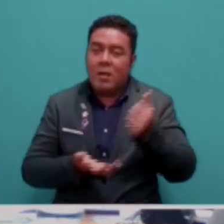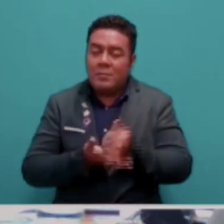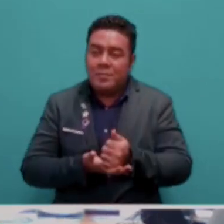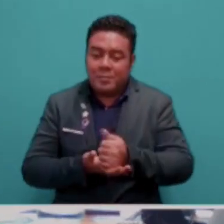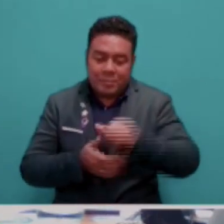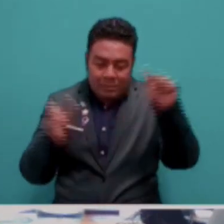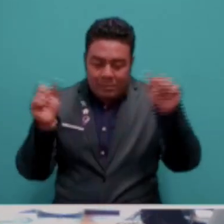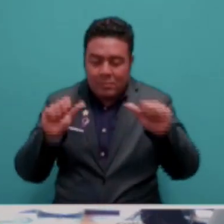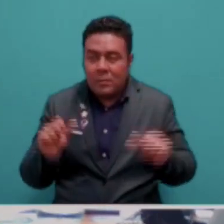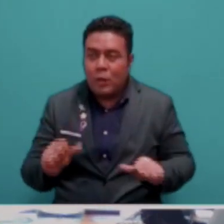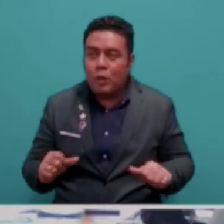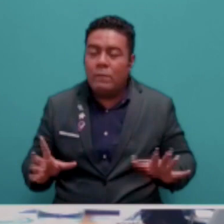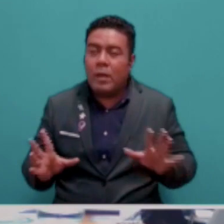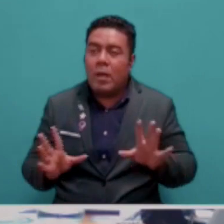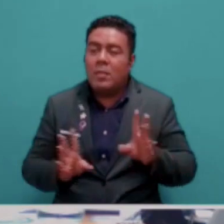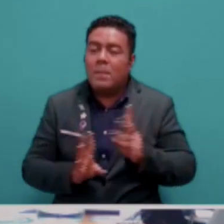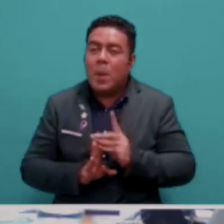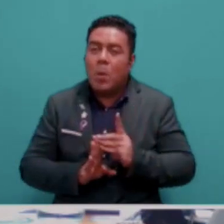work.